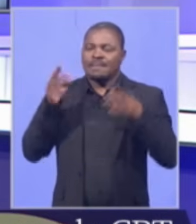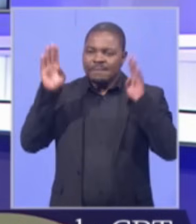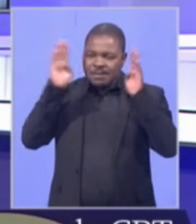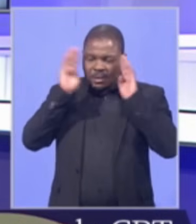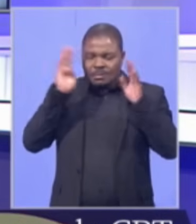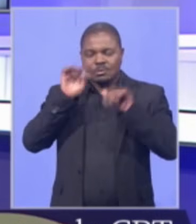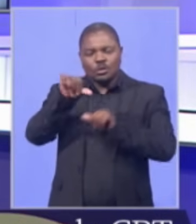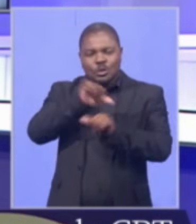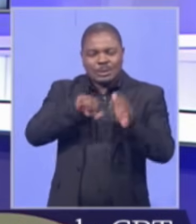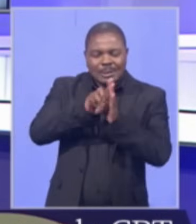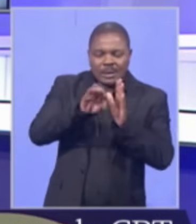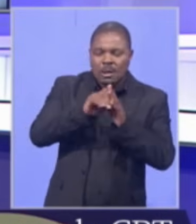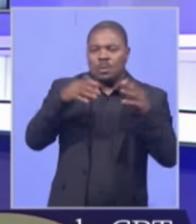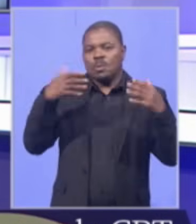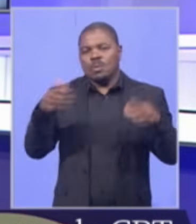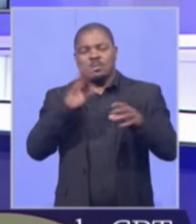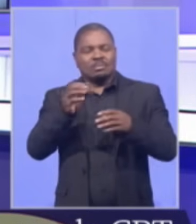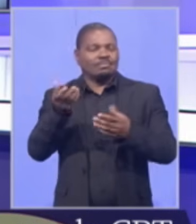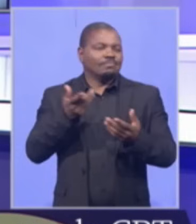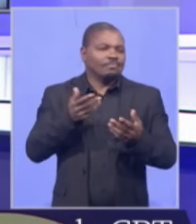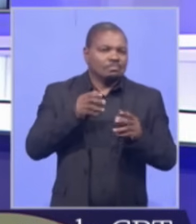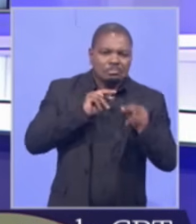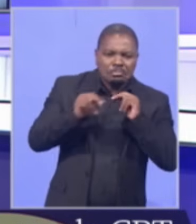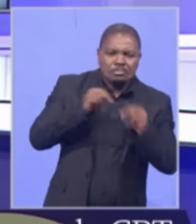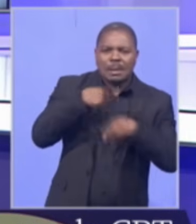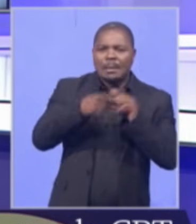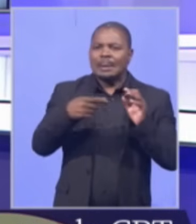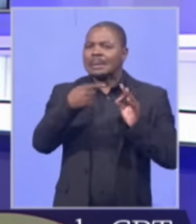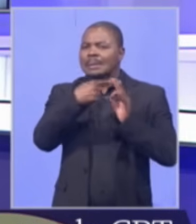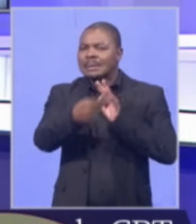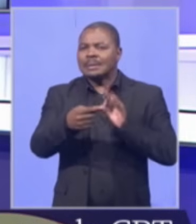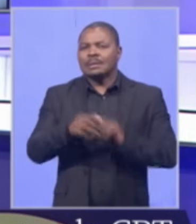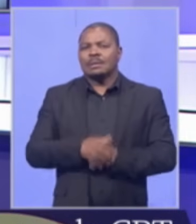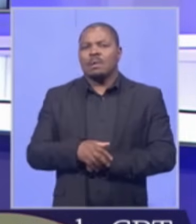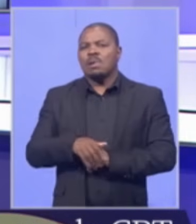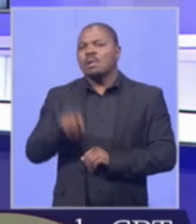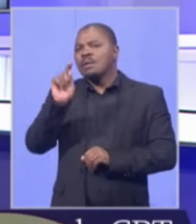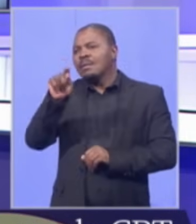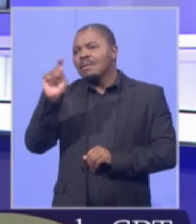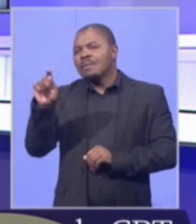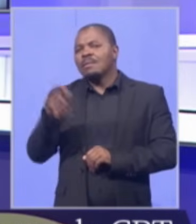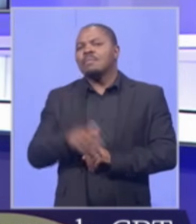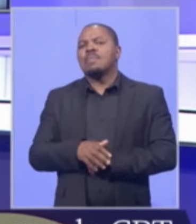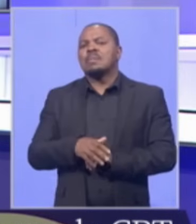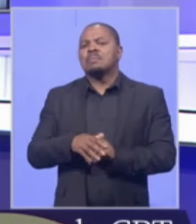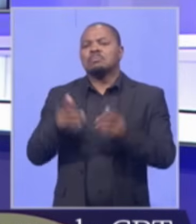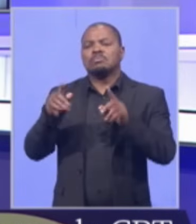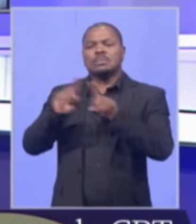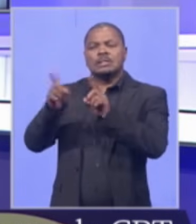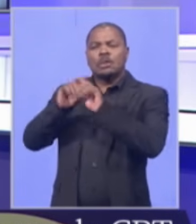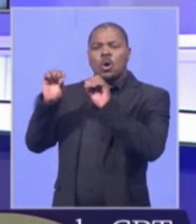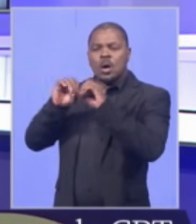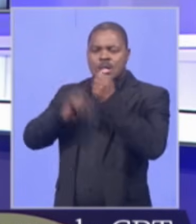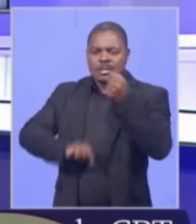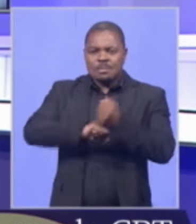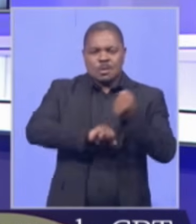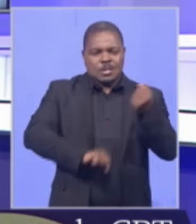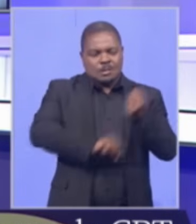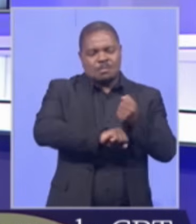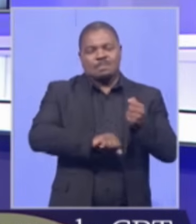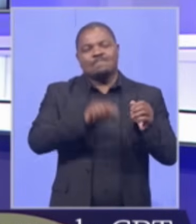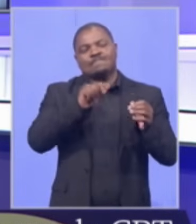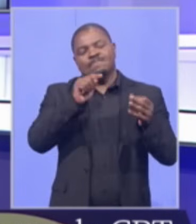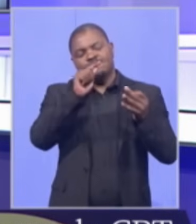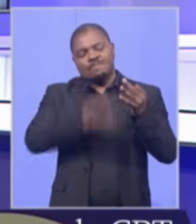dikgokagano tša leago se hweditše thekgo go tšwa mahlakoreng go tšwa go mekgatlong ya go fapana ya setšhaba